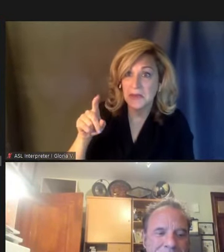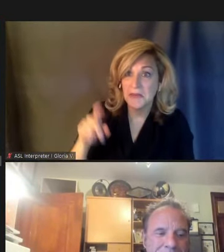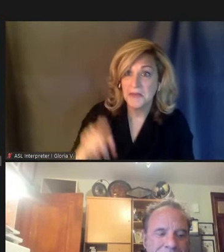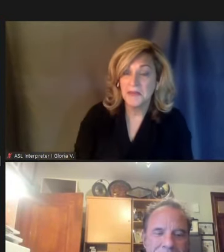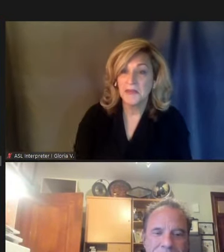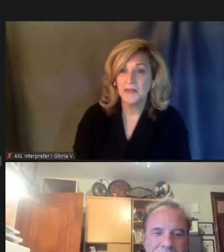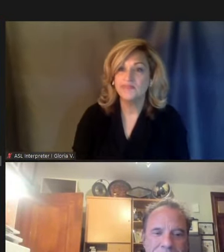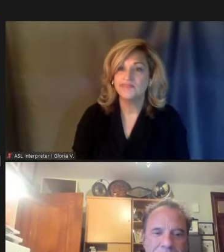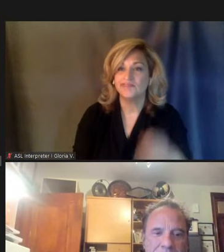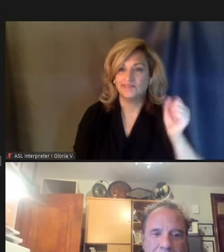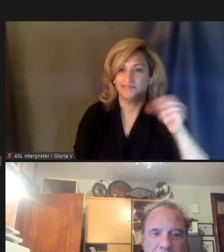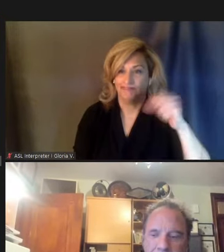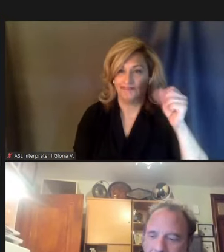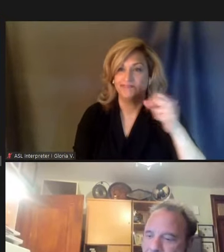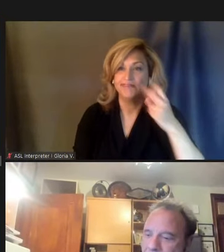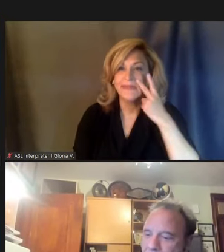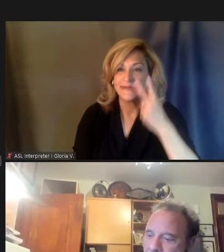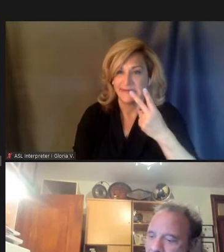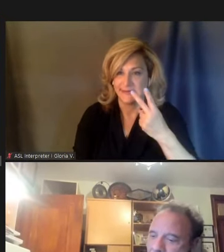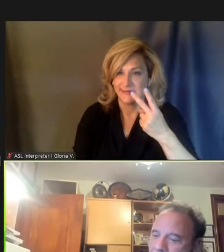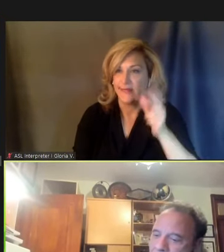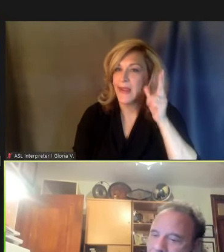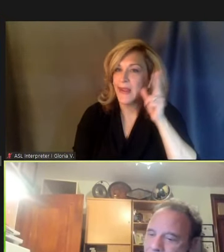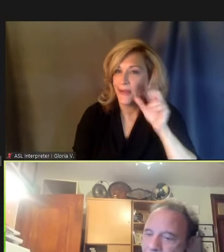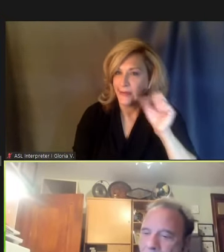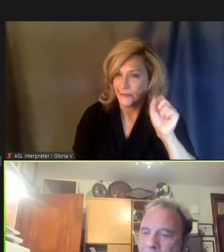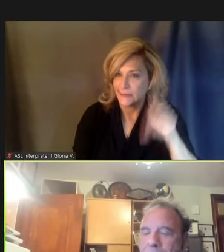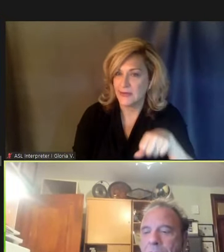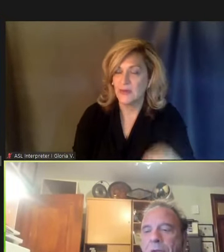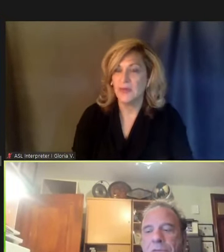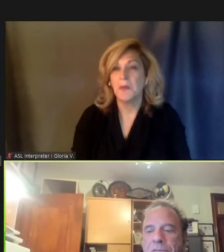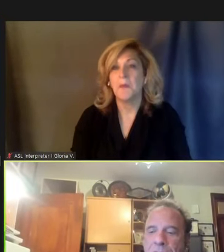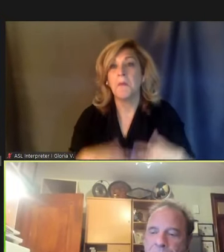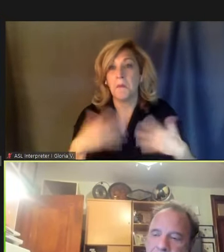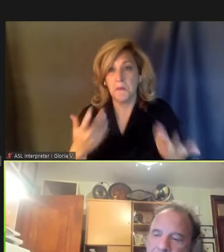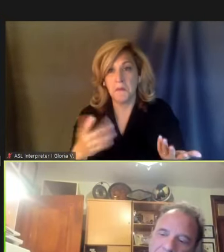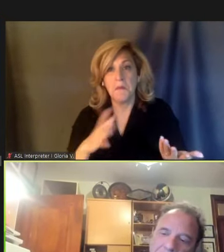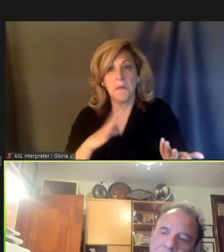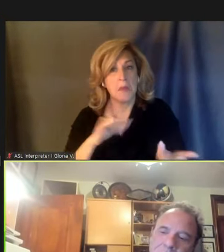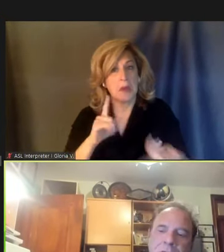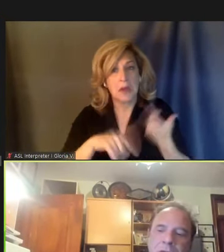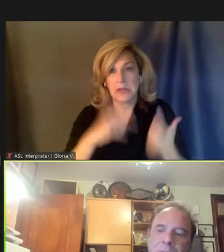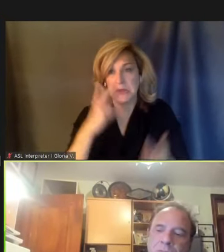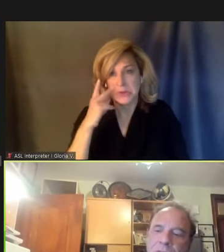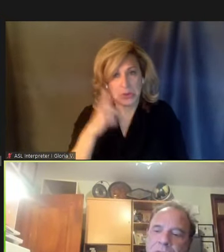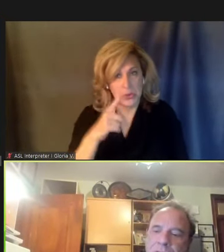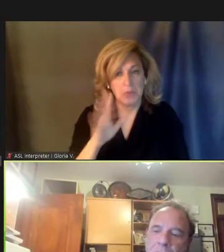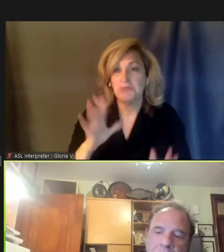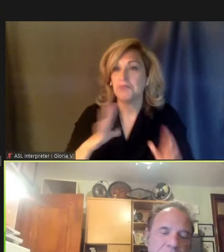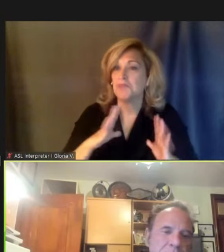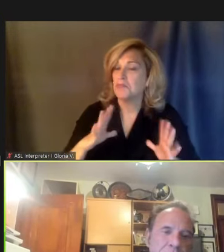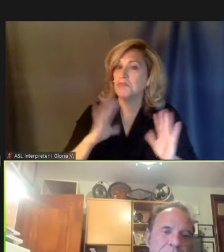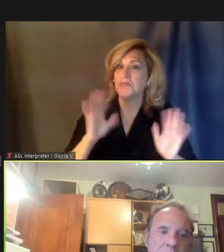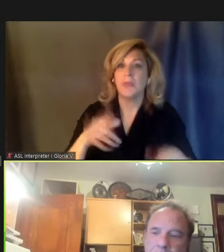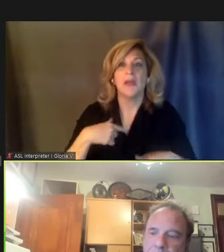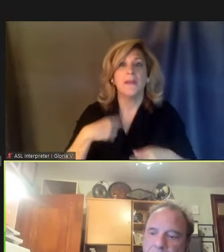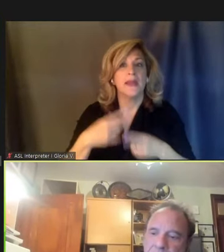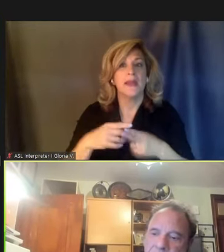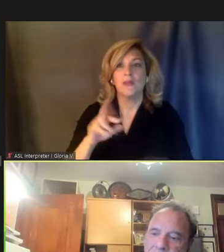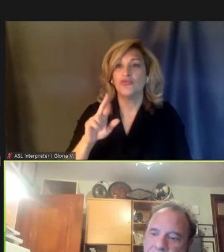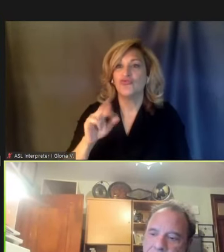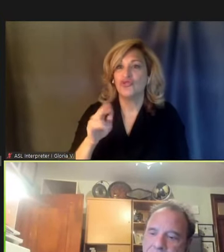Yes, we can see and hear you. Okay, I don't see you, but okay. All right, this is Richard Kazami. I'm with the Old Astoria